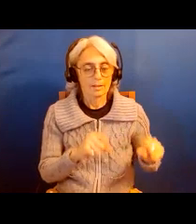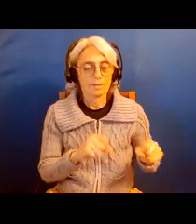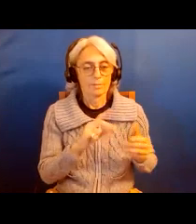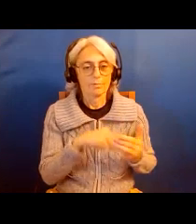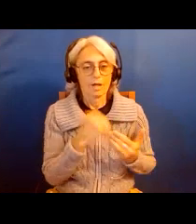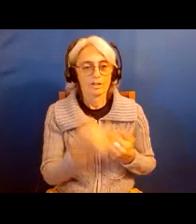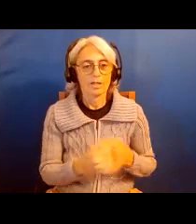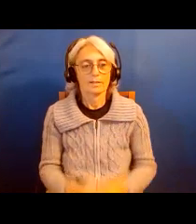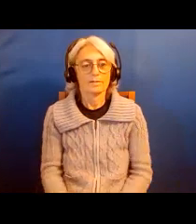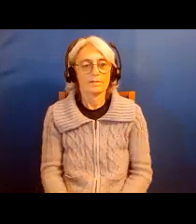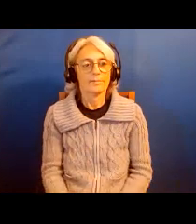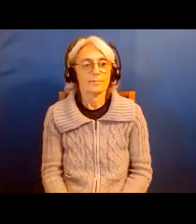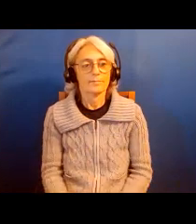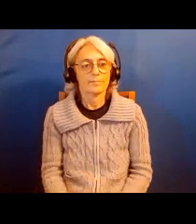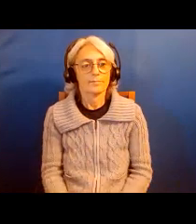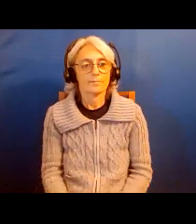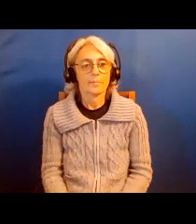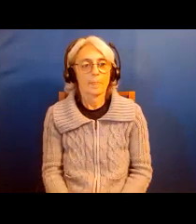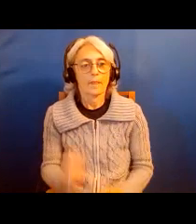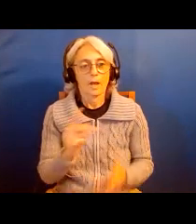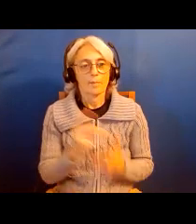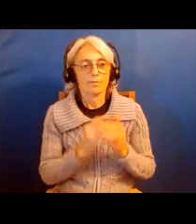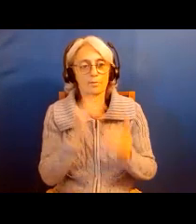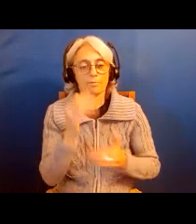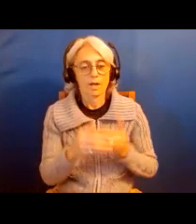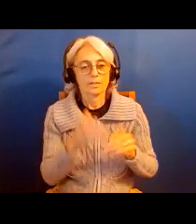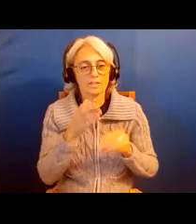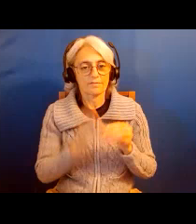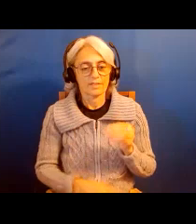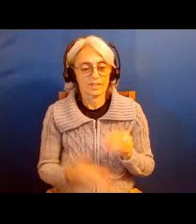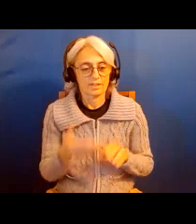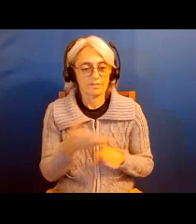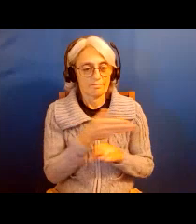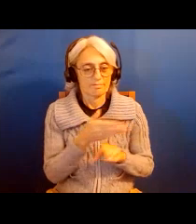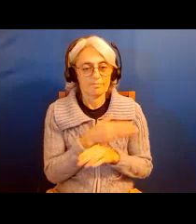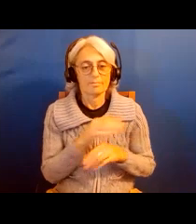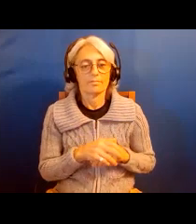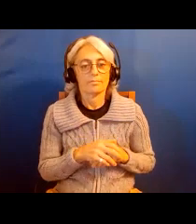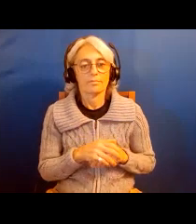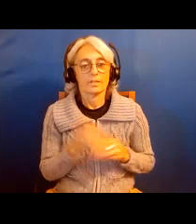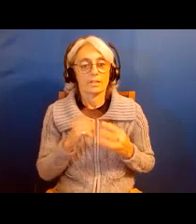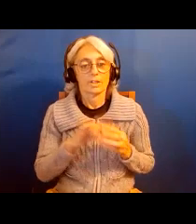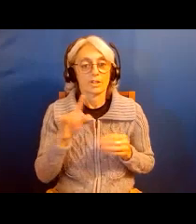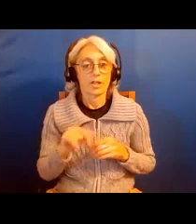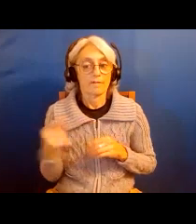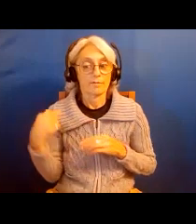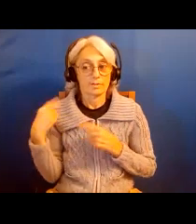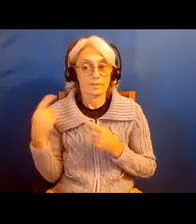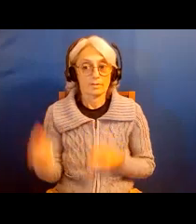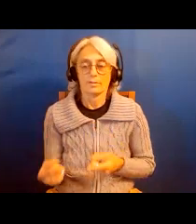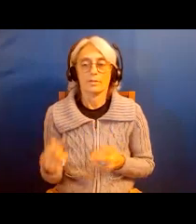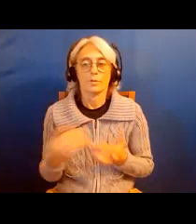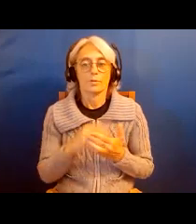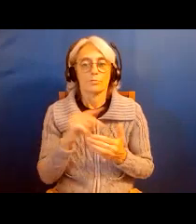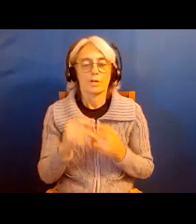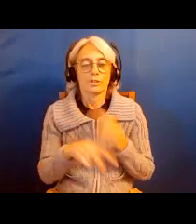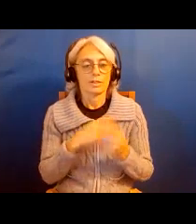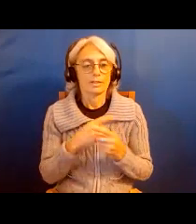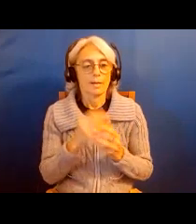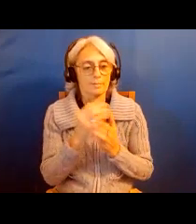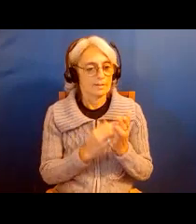The regulatory approval process was completed earlier this year, and as of July 1st, the new project types listed earlier were added